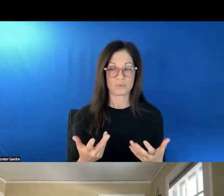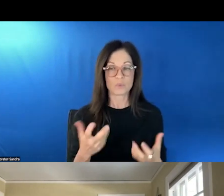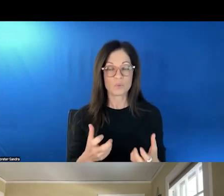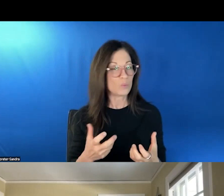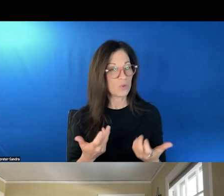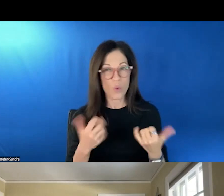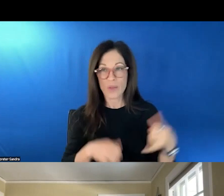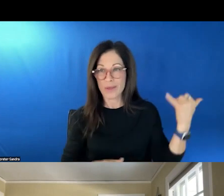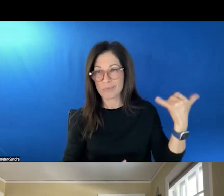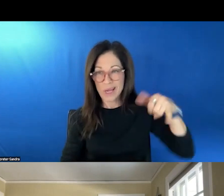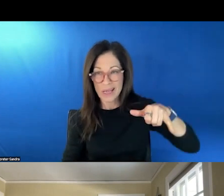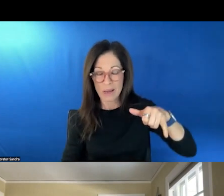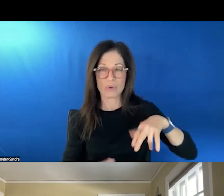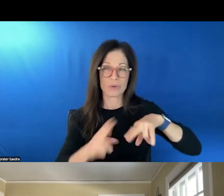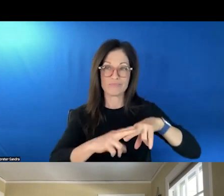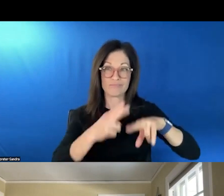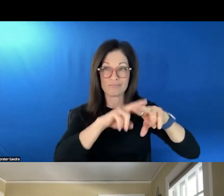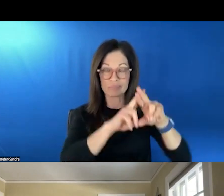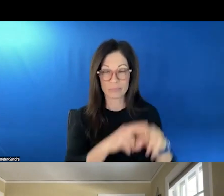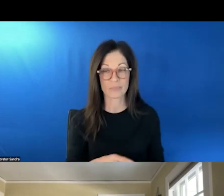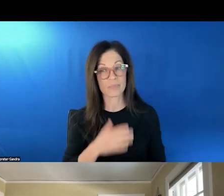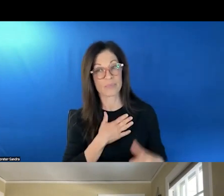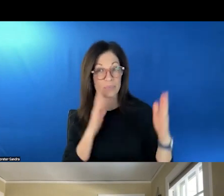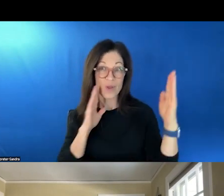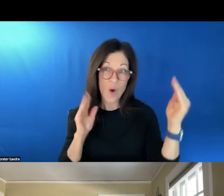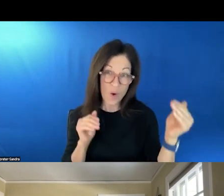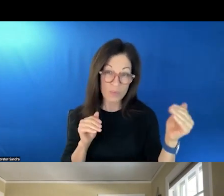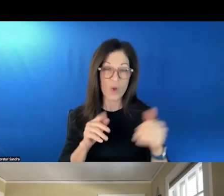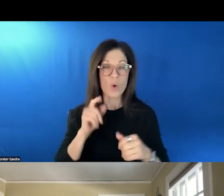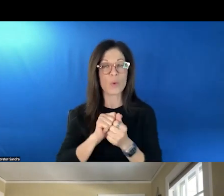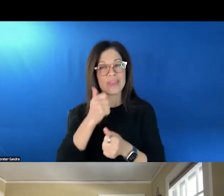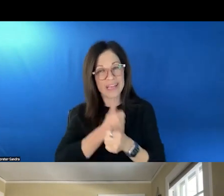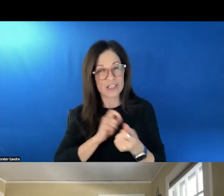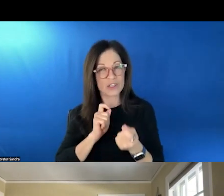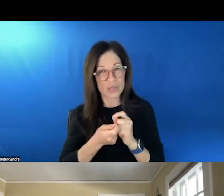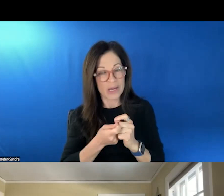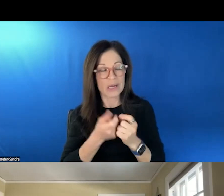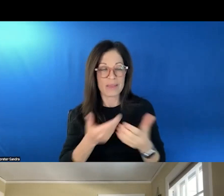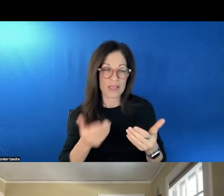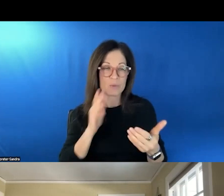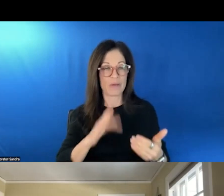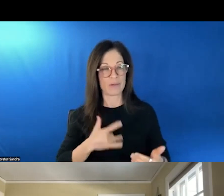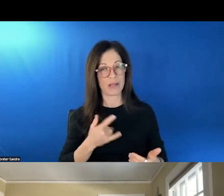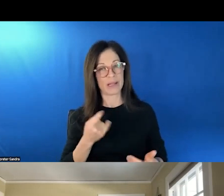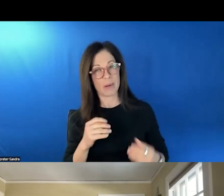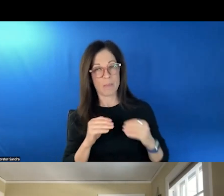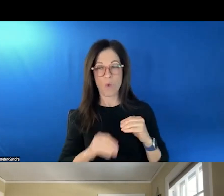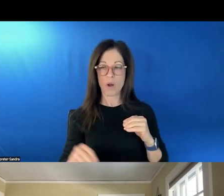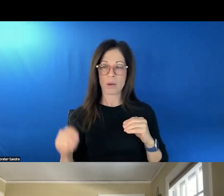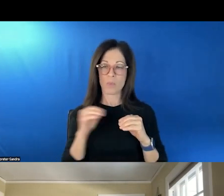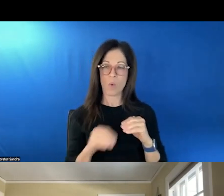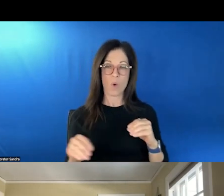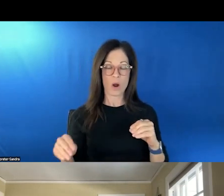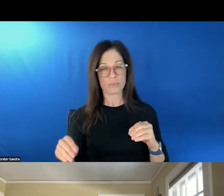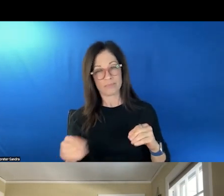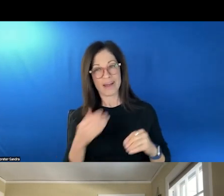up. And, you know, my hope is with each iteration, things will actually feel a little bit more, feel